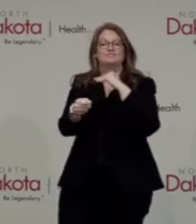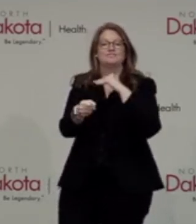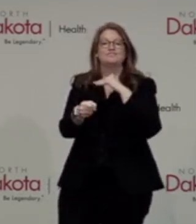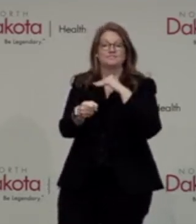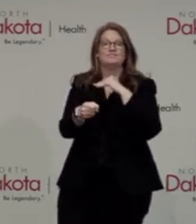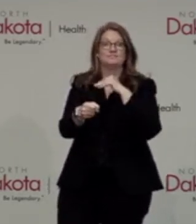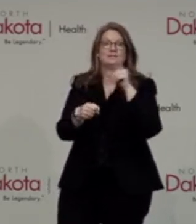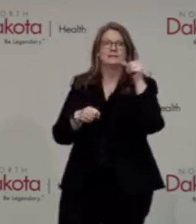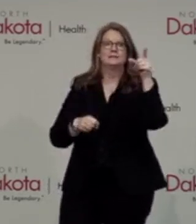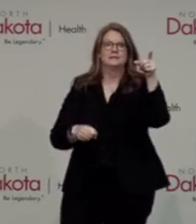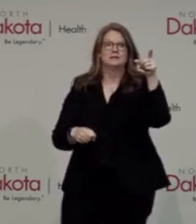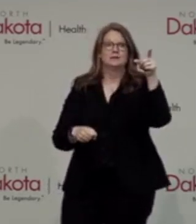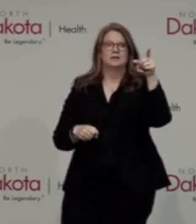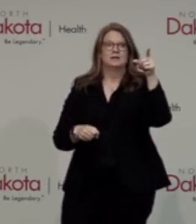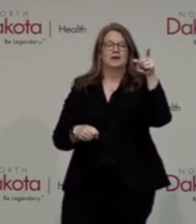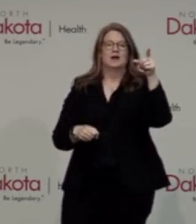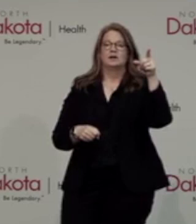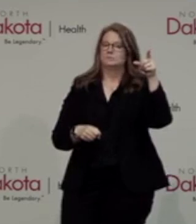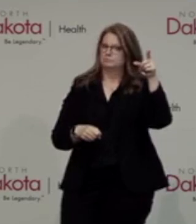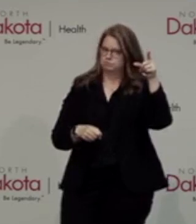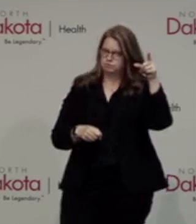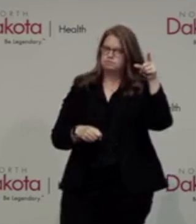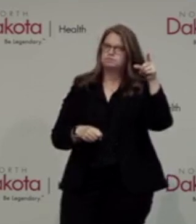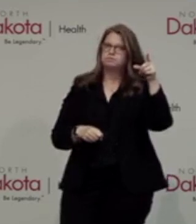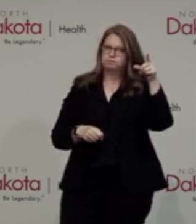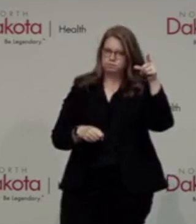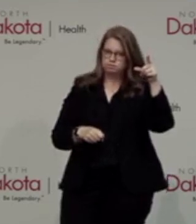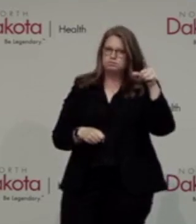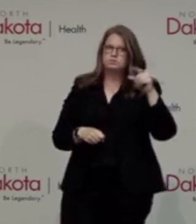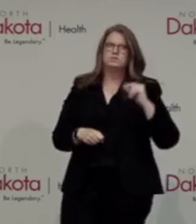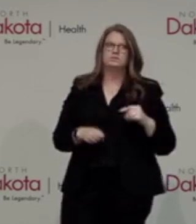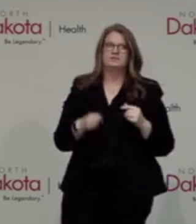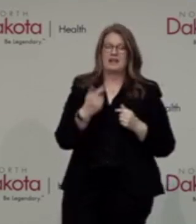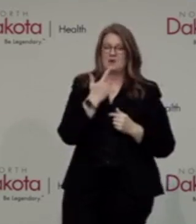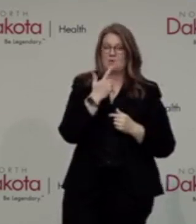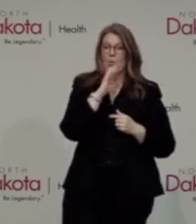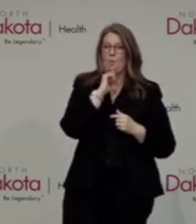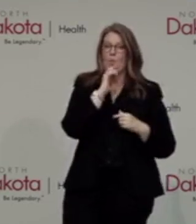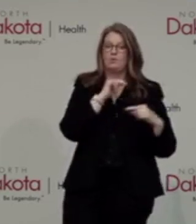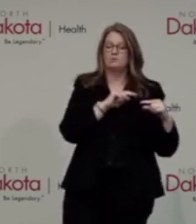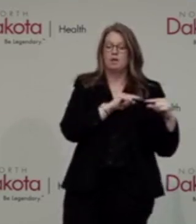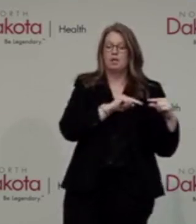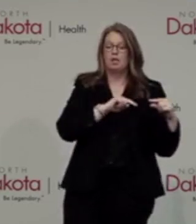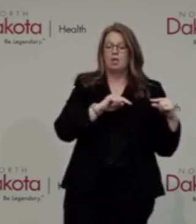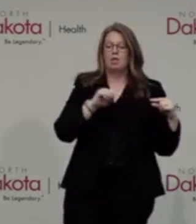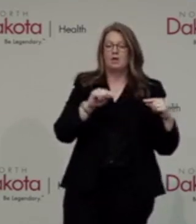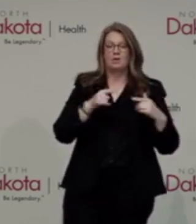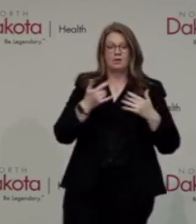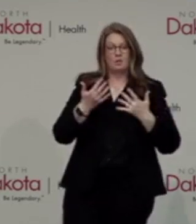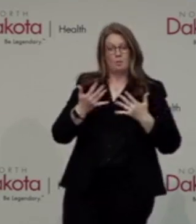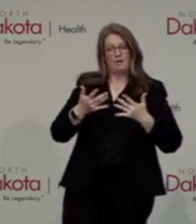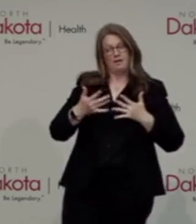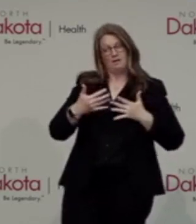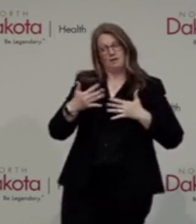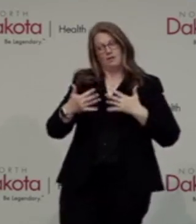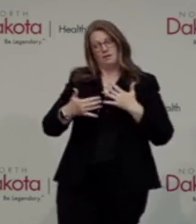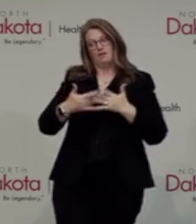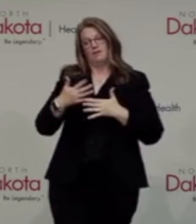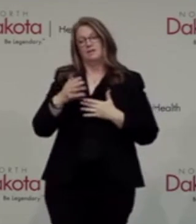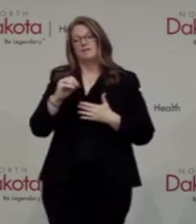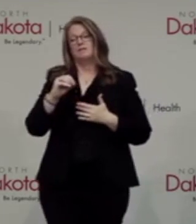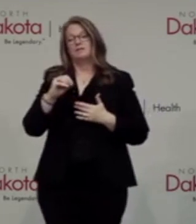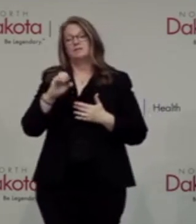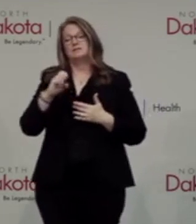see that this the trend line in hospitalization, it's not waiting until we're deeper into the fall. There was